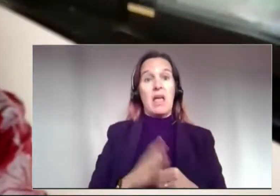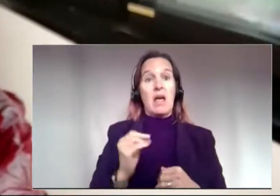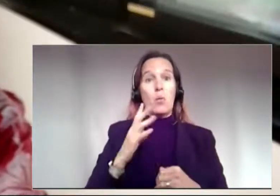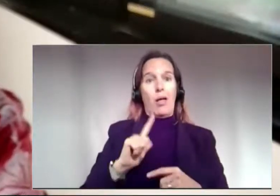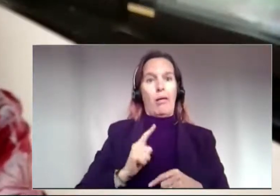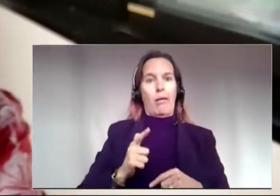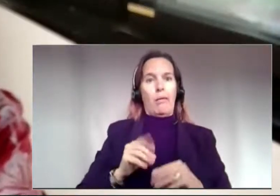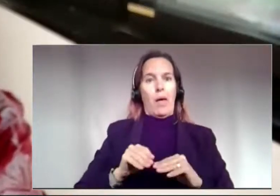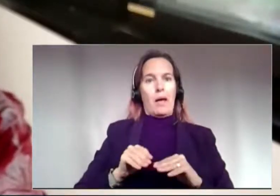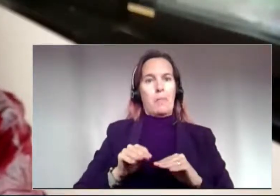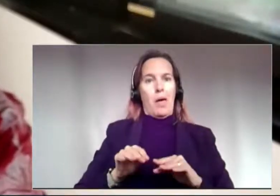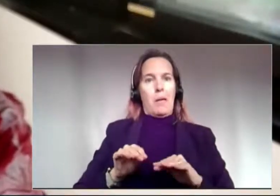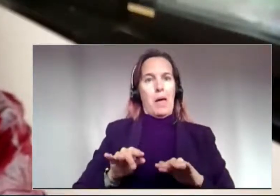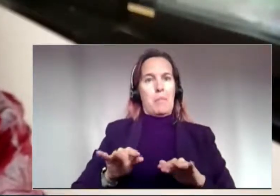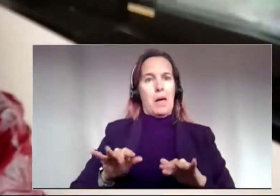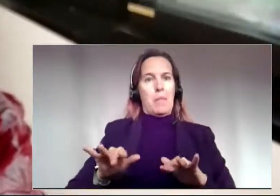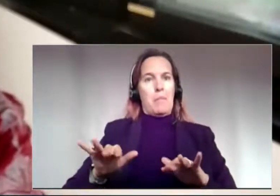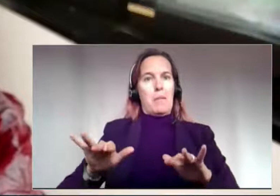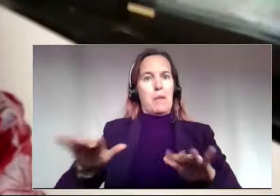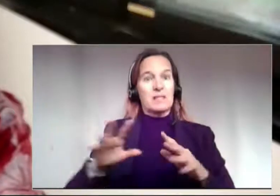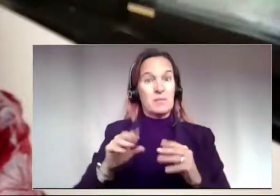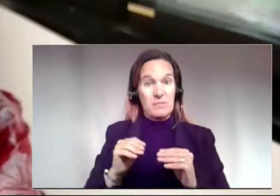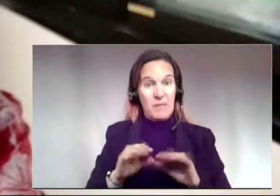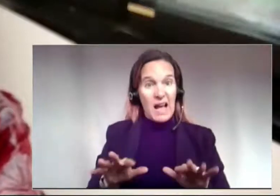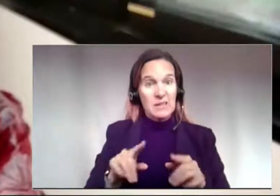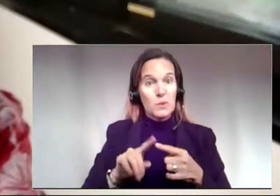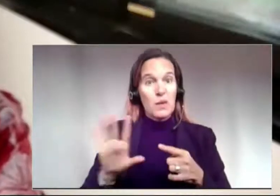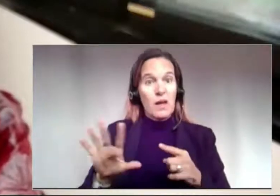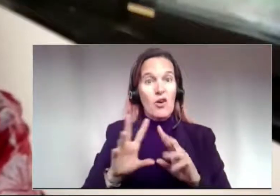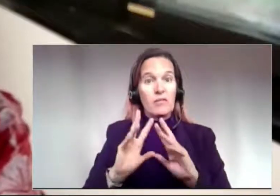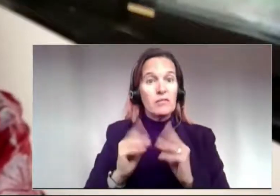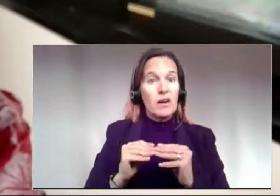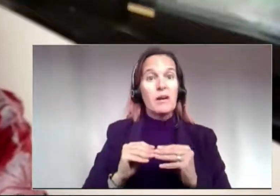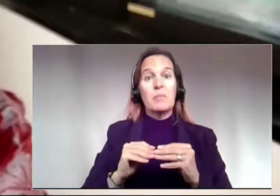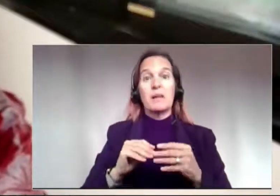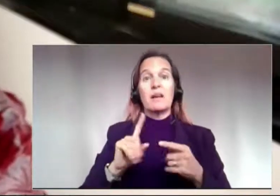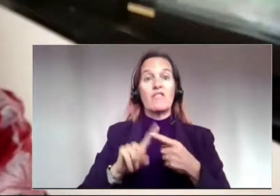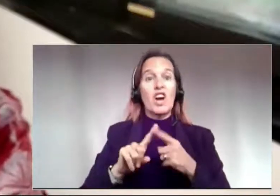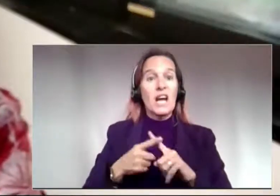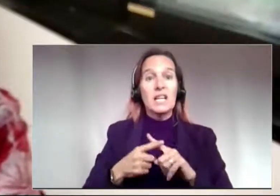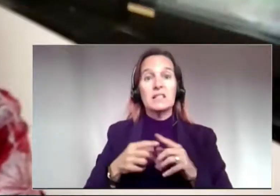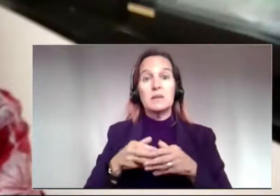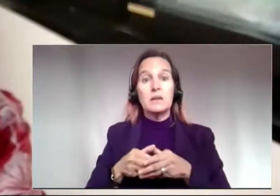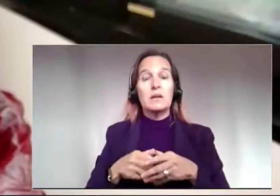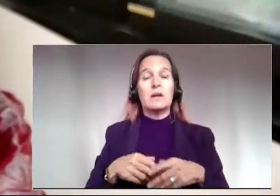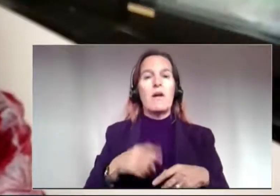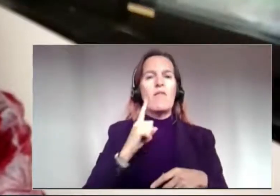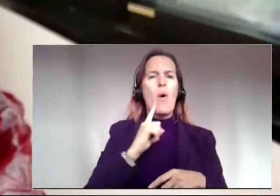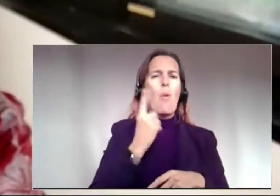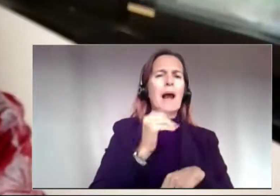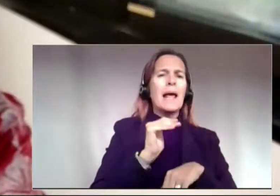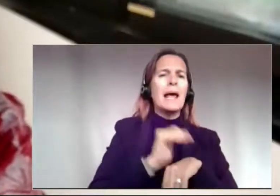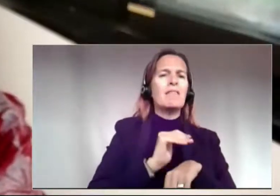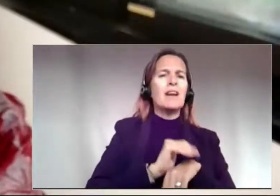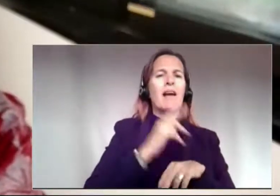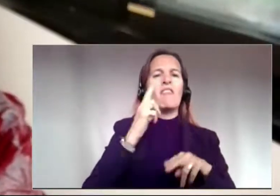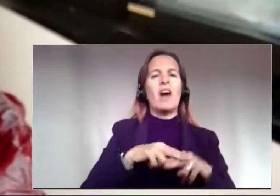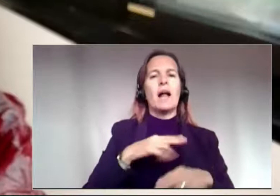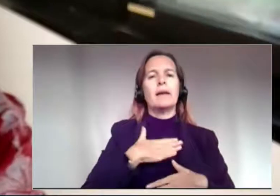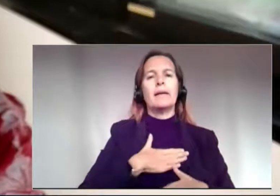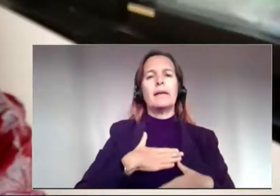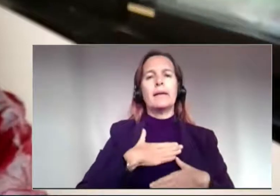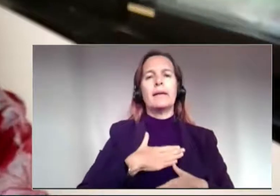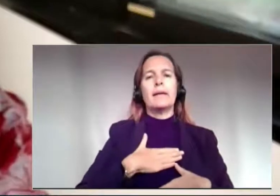ones, that are people they don't really want to get sick, but for that evening of fun, they chose to put themselves and their families and their loved ones